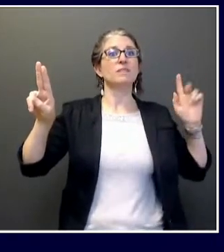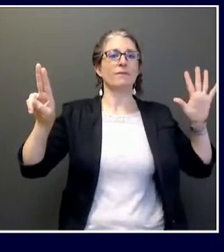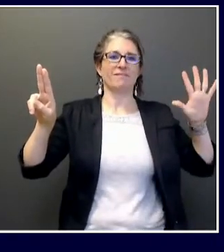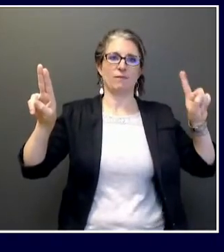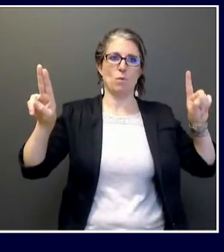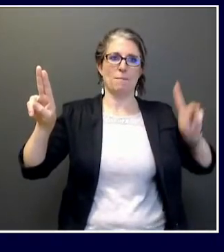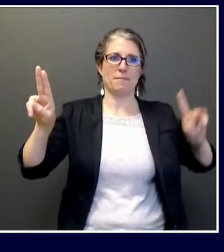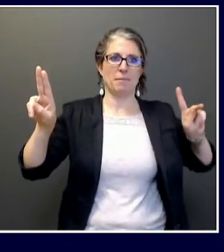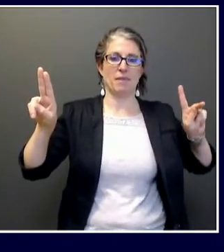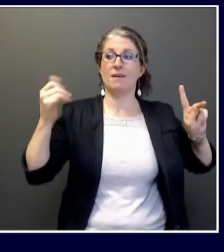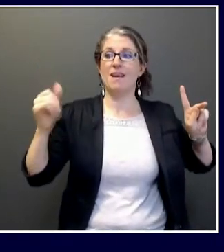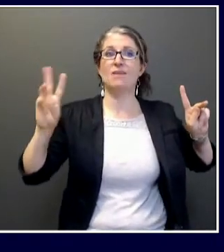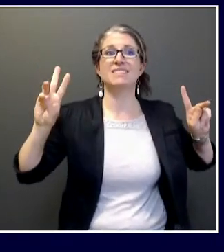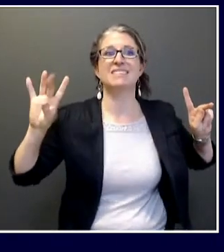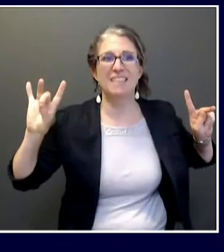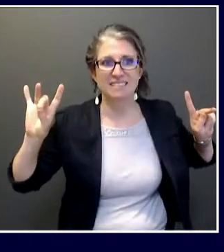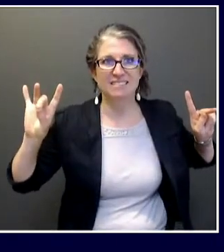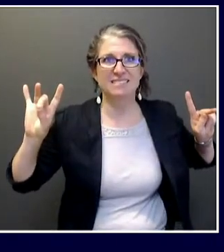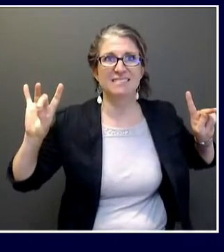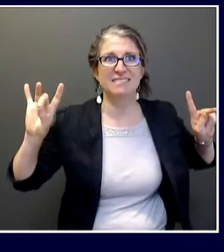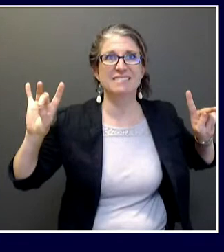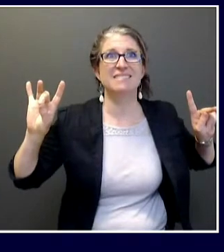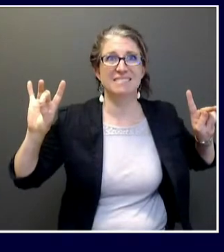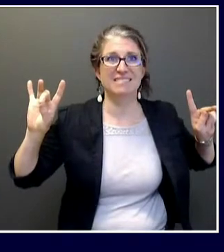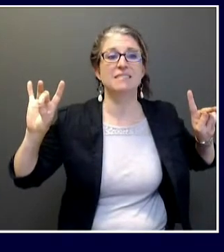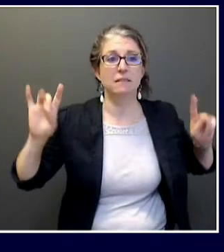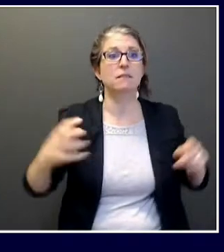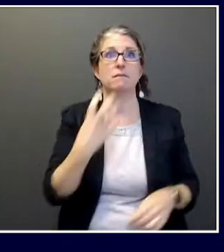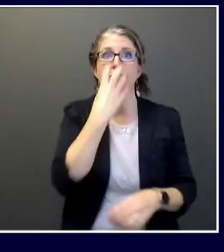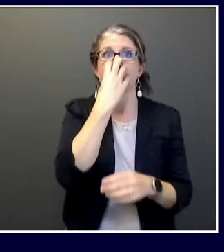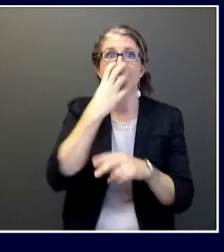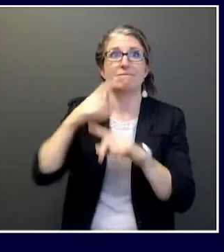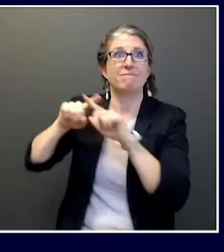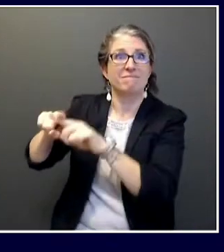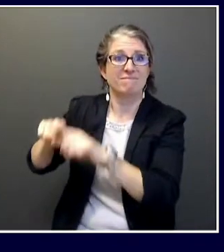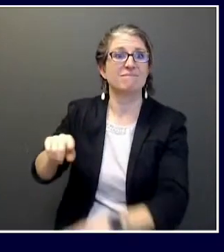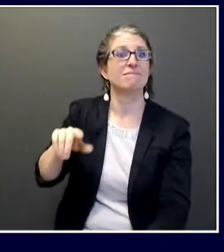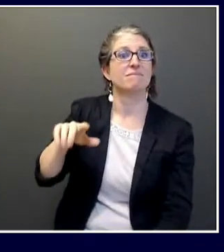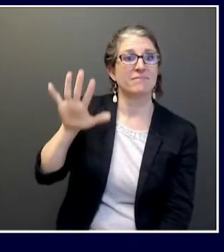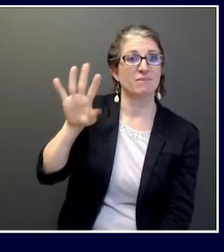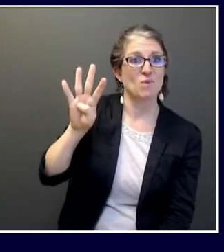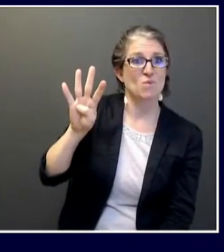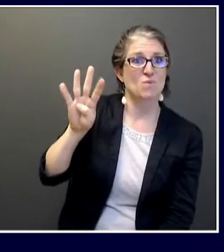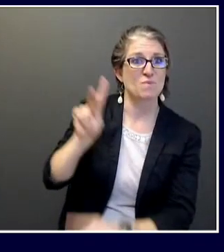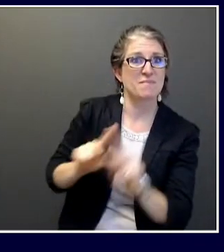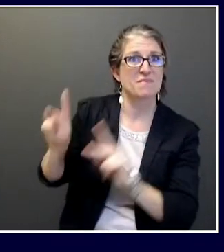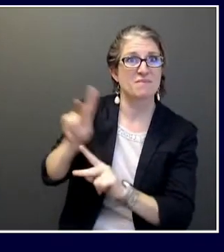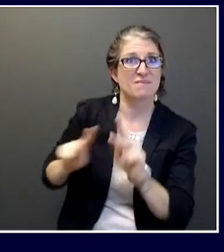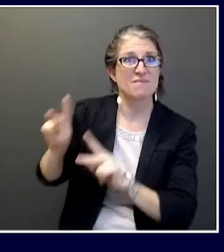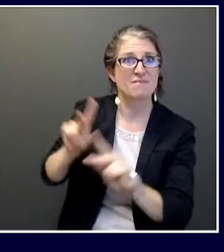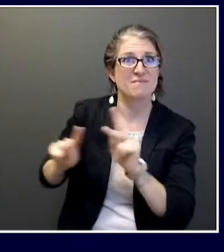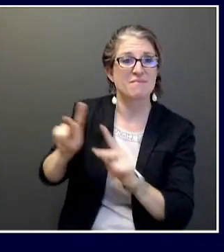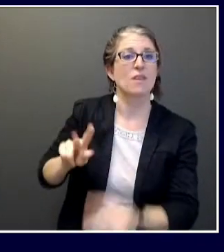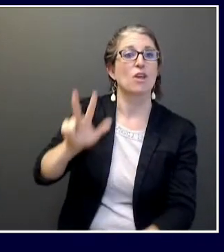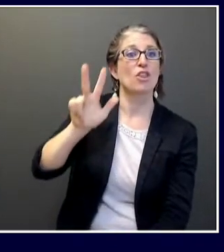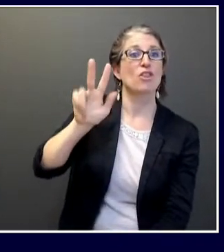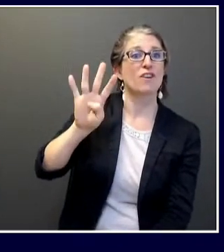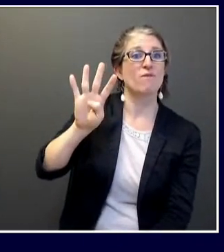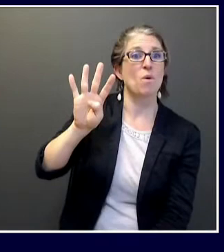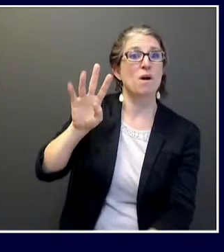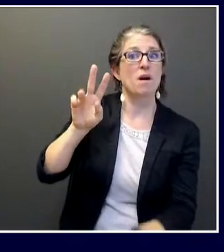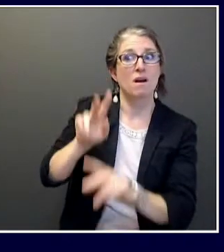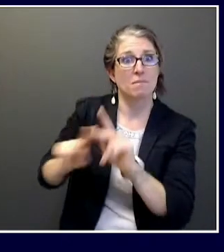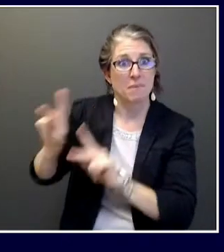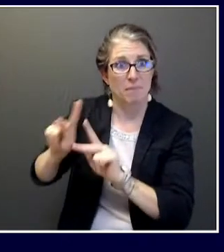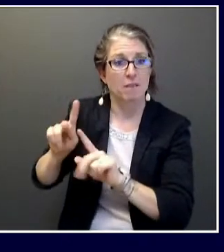are 34 people on a ventilator. 2 weeks ago, that number stood at 21. It